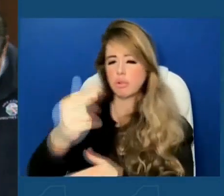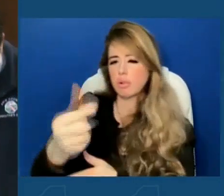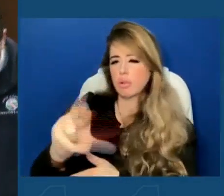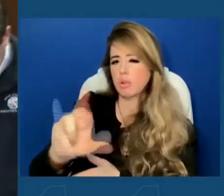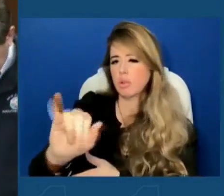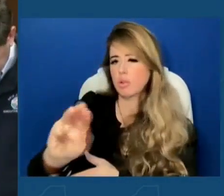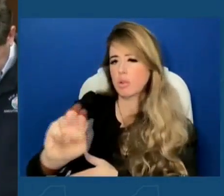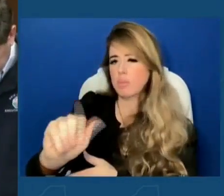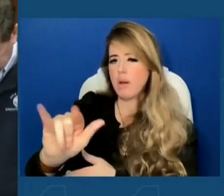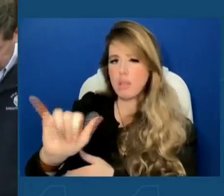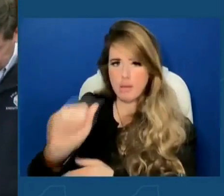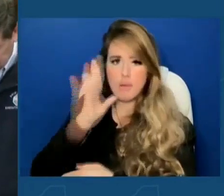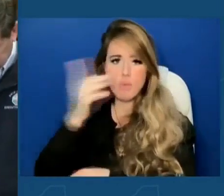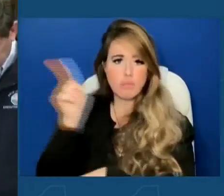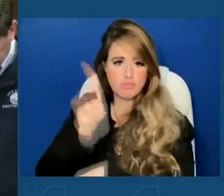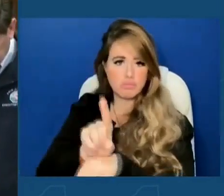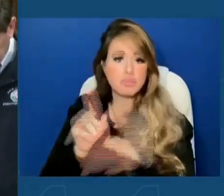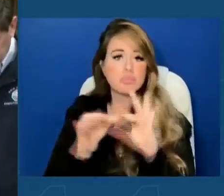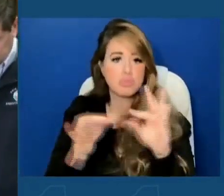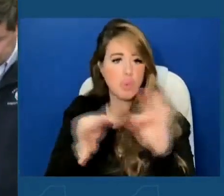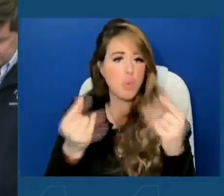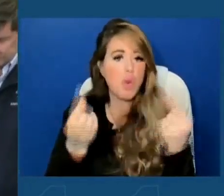the looting and the police response to that.